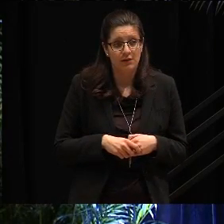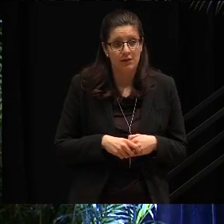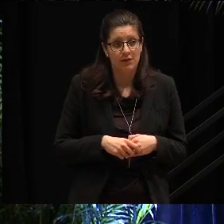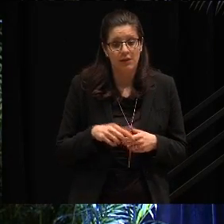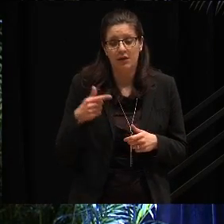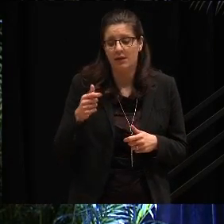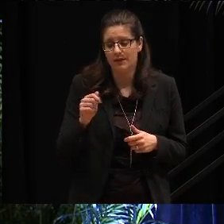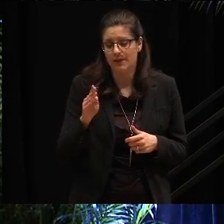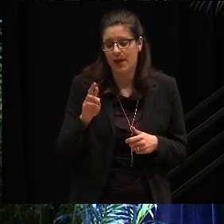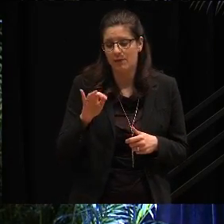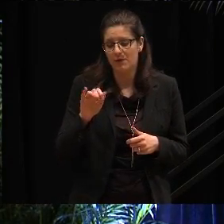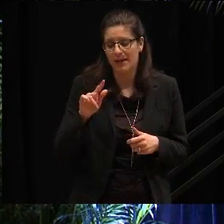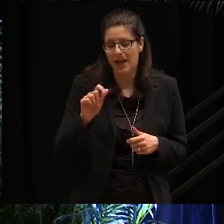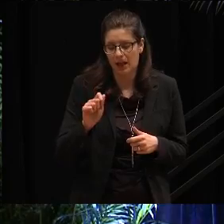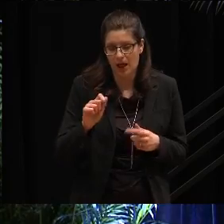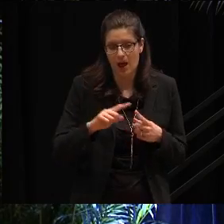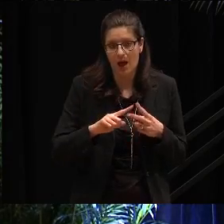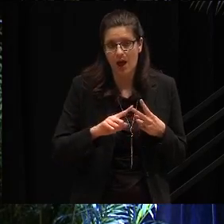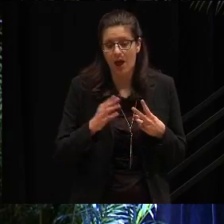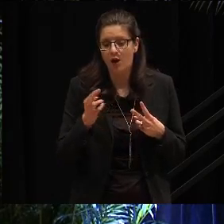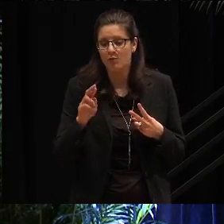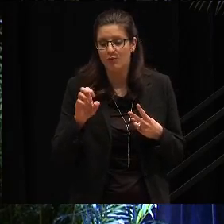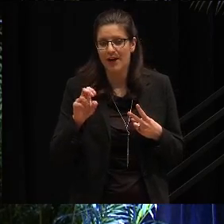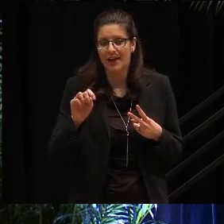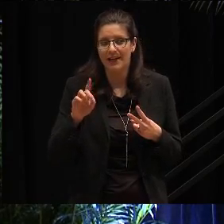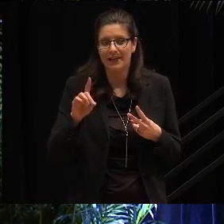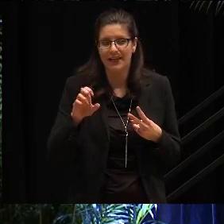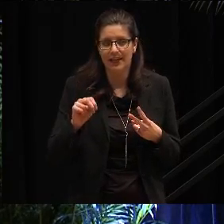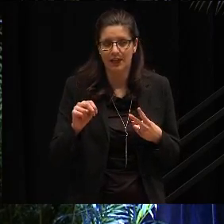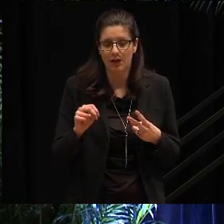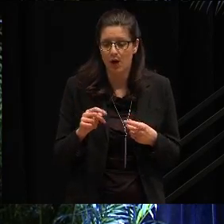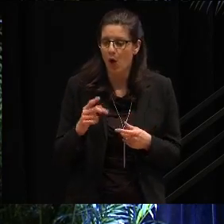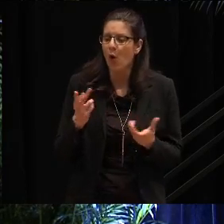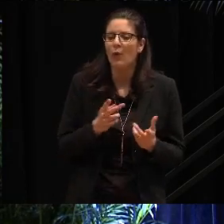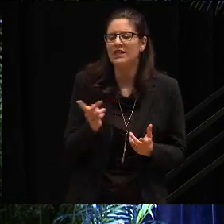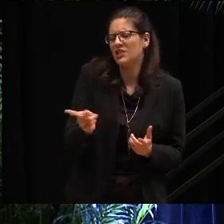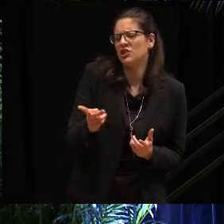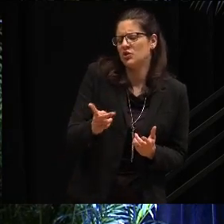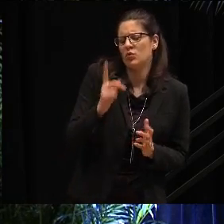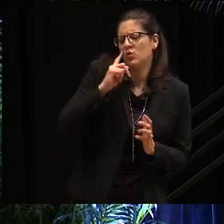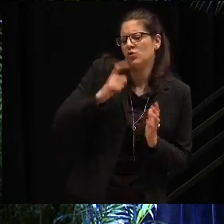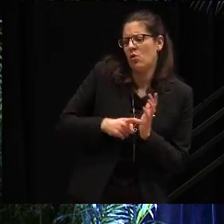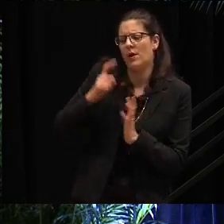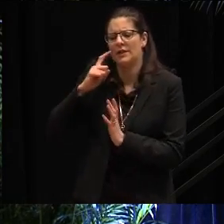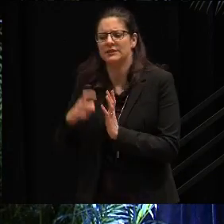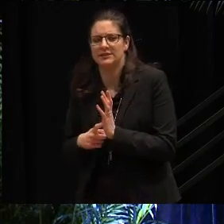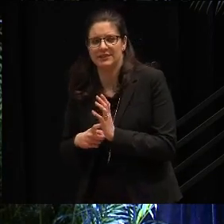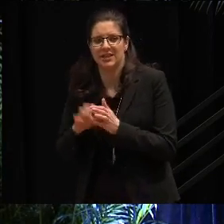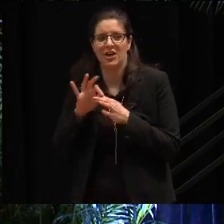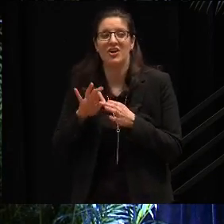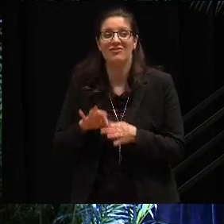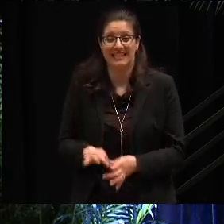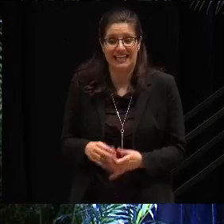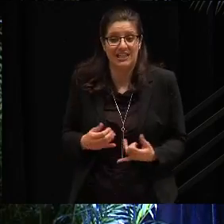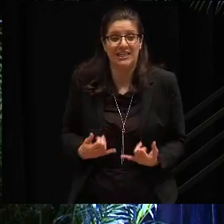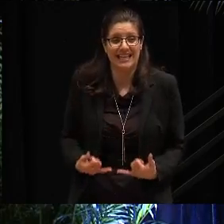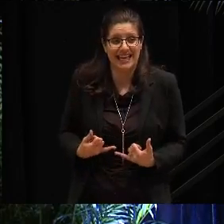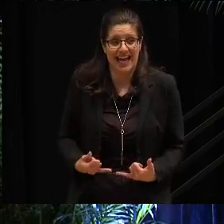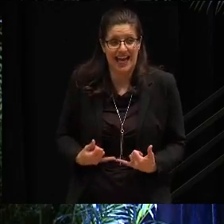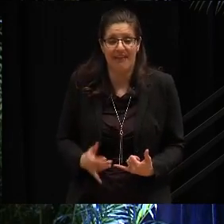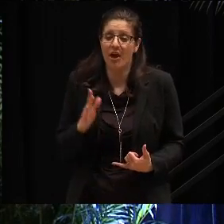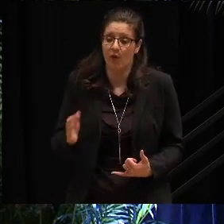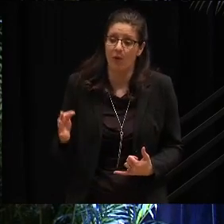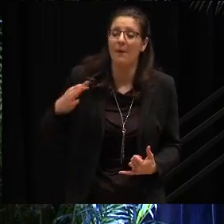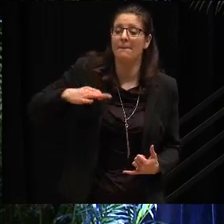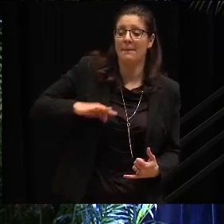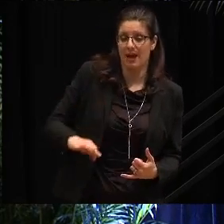both Gabriela and for Brandon. What's one thing you heard from each other that specifically related to tonight that you're going to